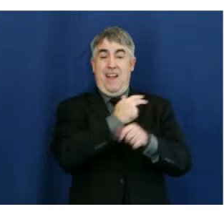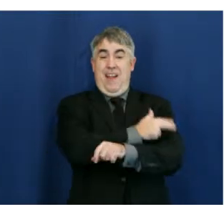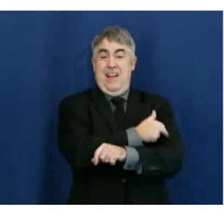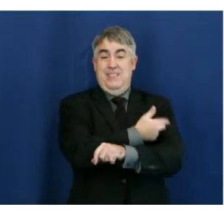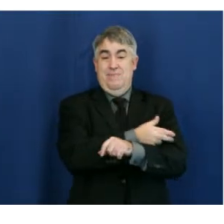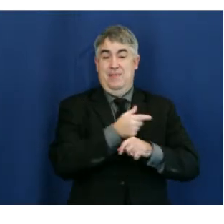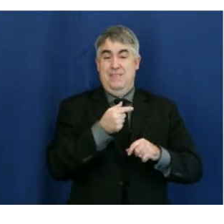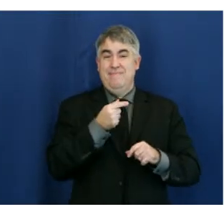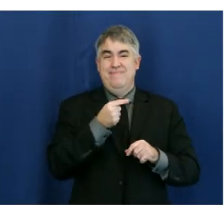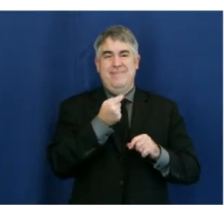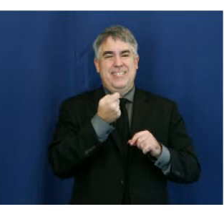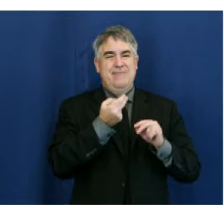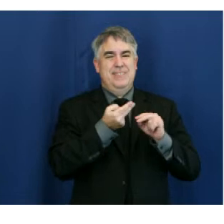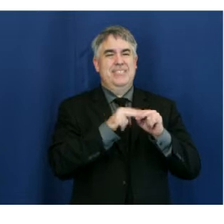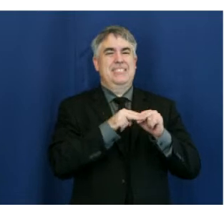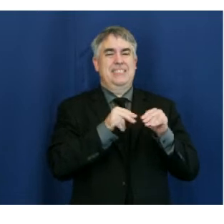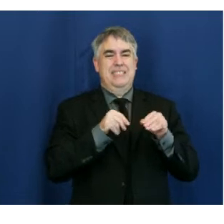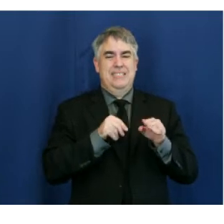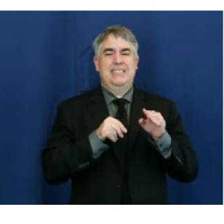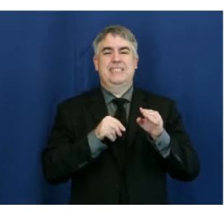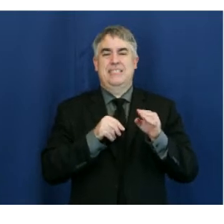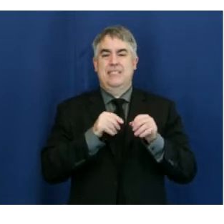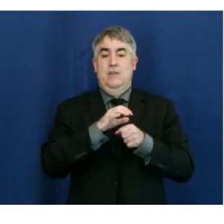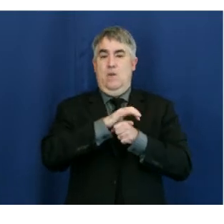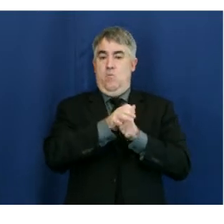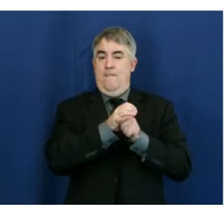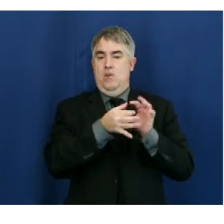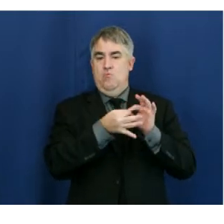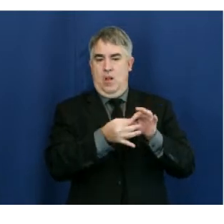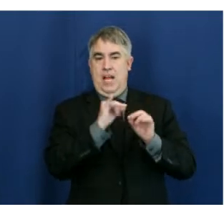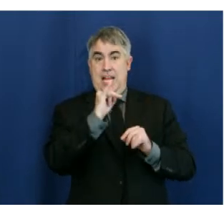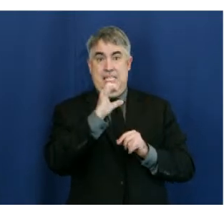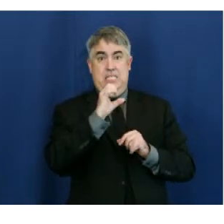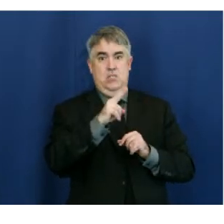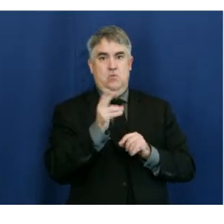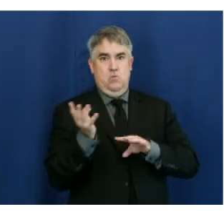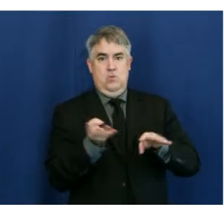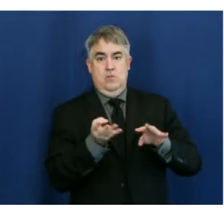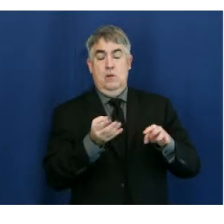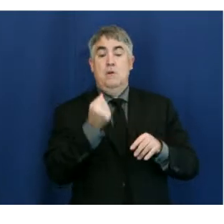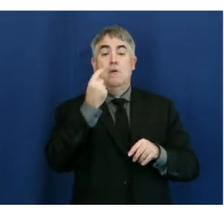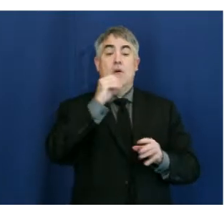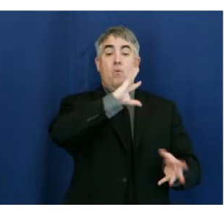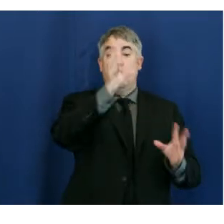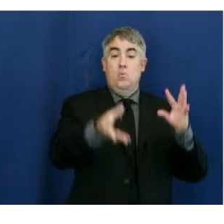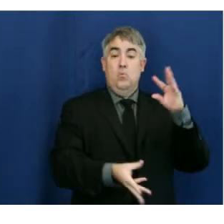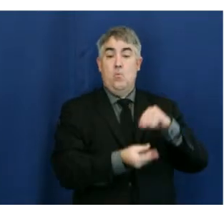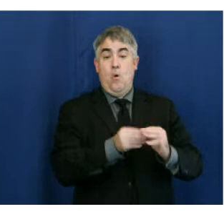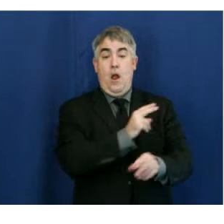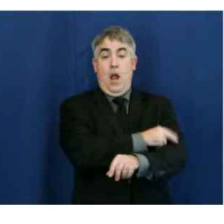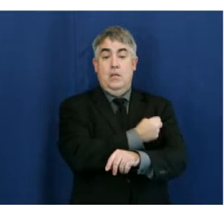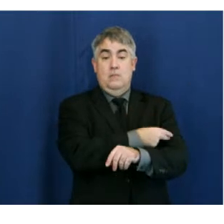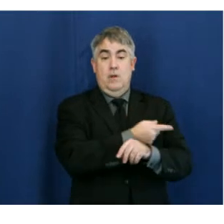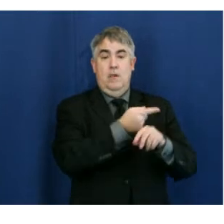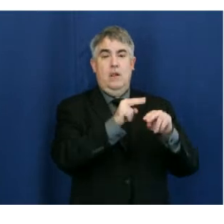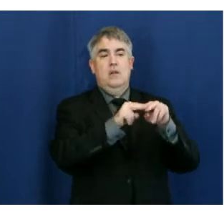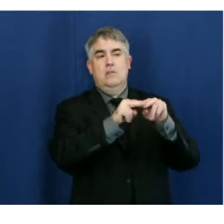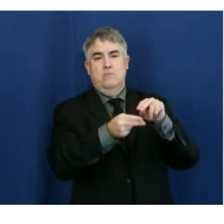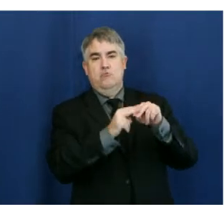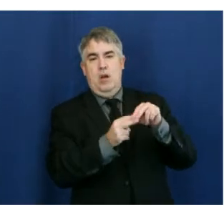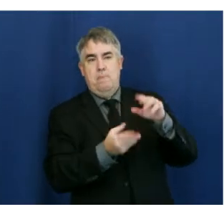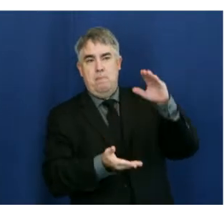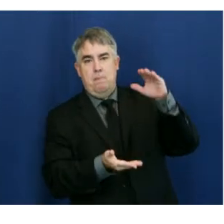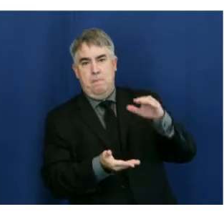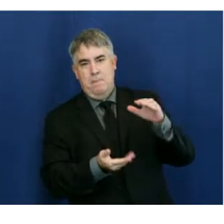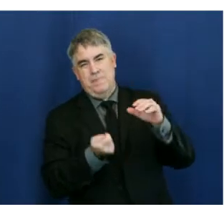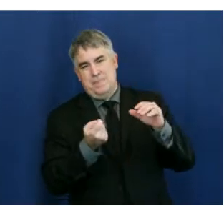COVID-related ICUs, a slight downtick in total COVID-related hospitalizations. And even if we do see a decline in